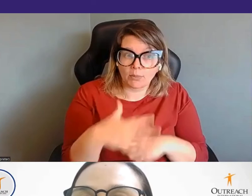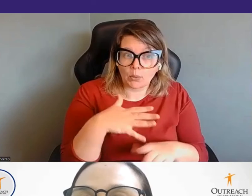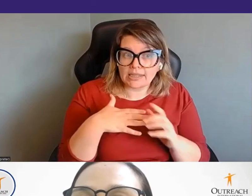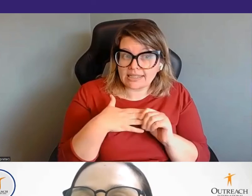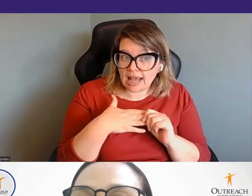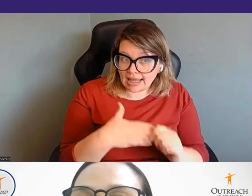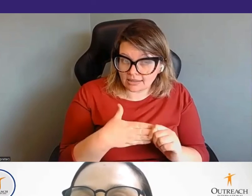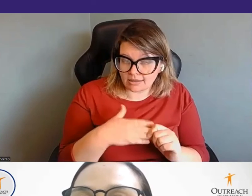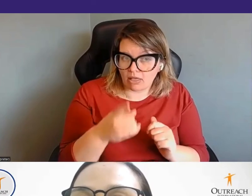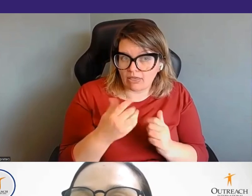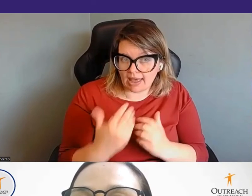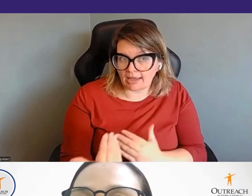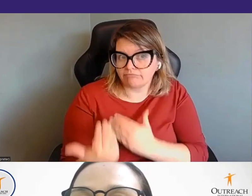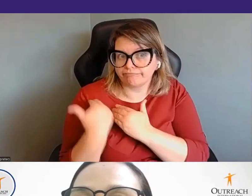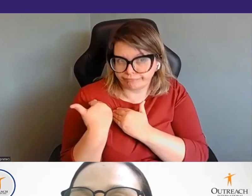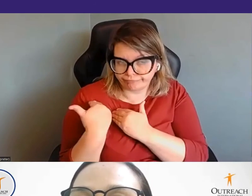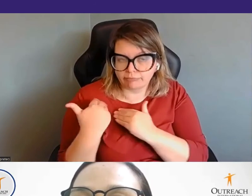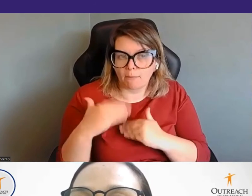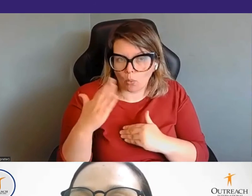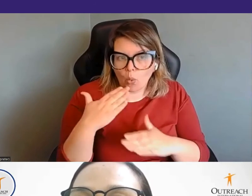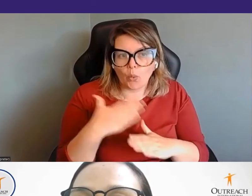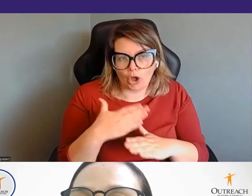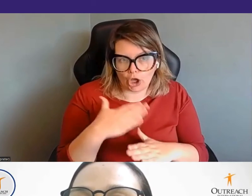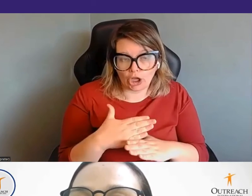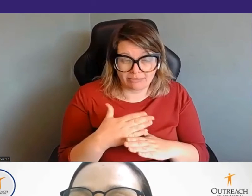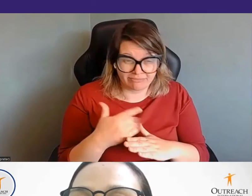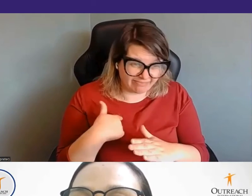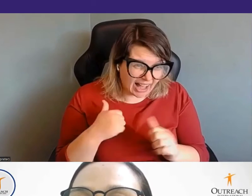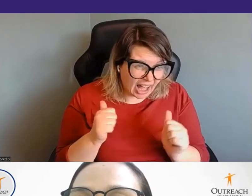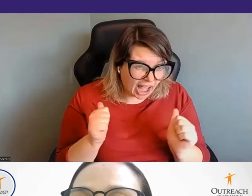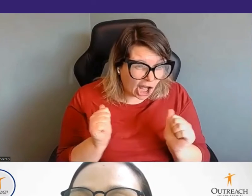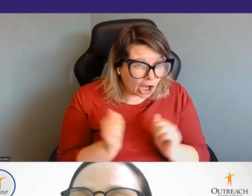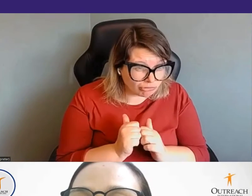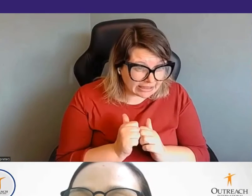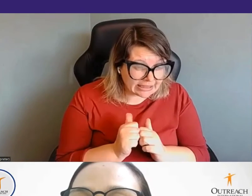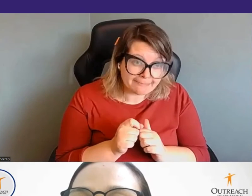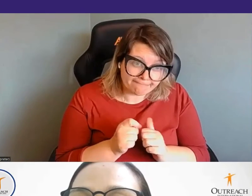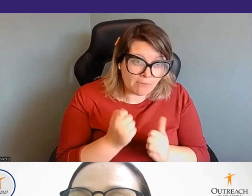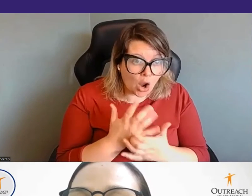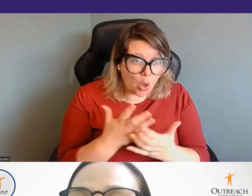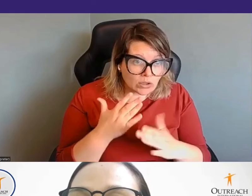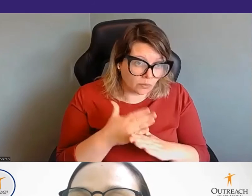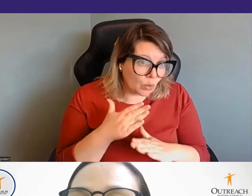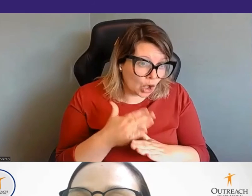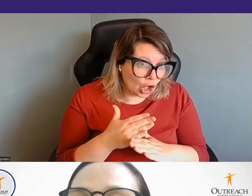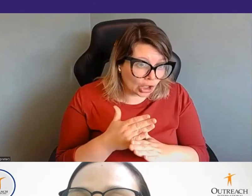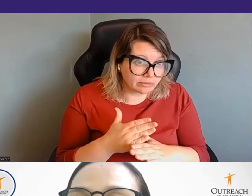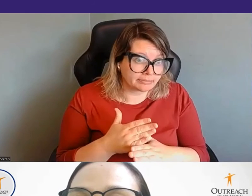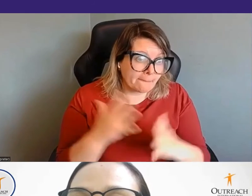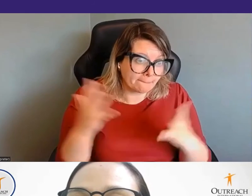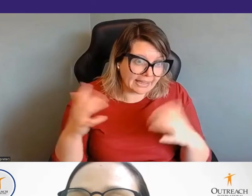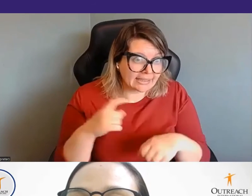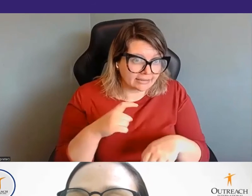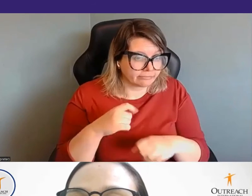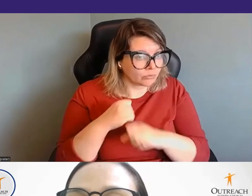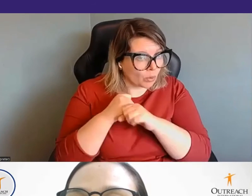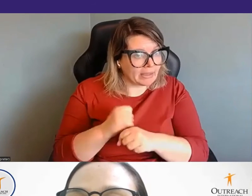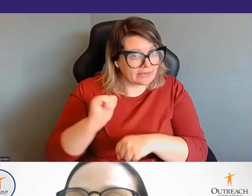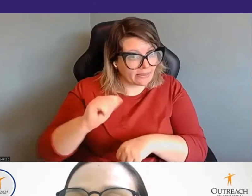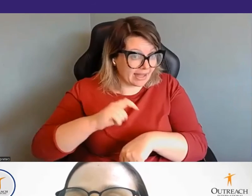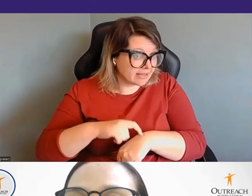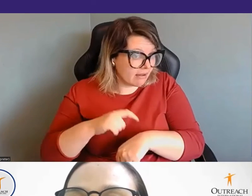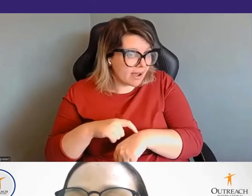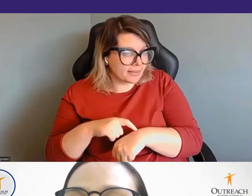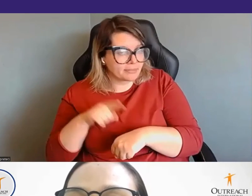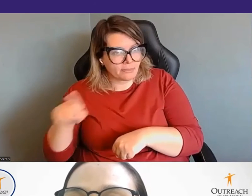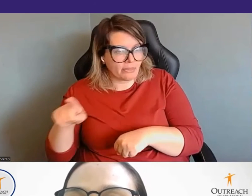that take on most of the work. And I do agree with you, Marge, it's a lot of work and it's a big time commitment. And they take on all